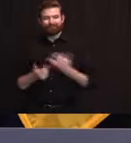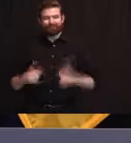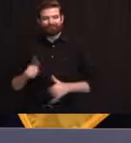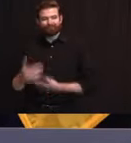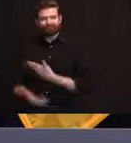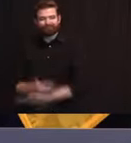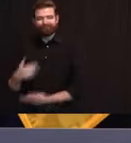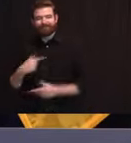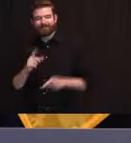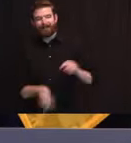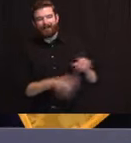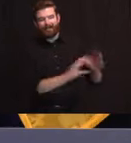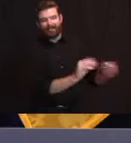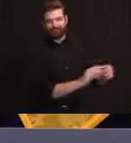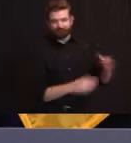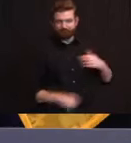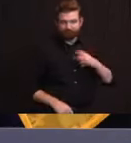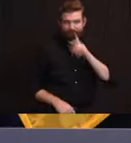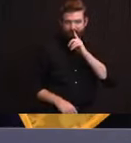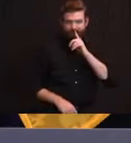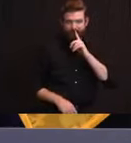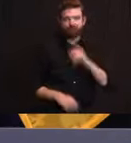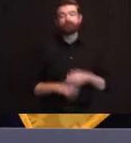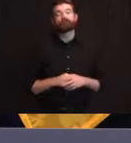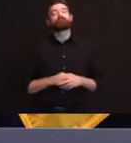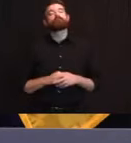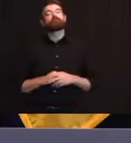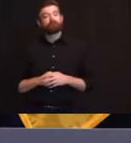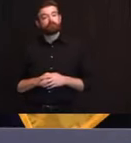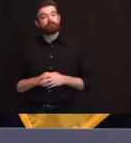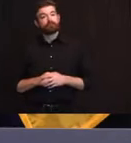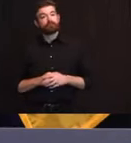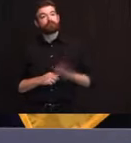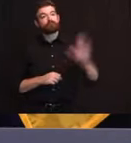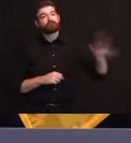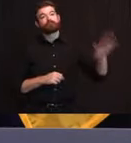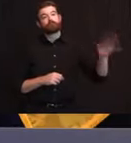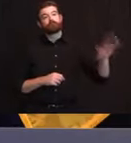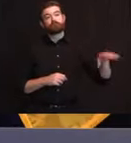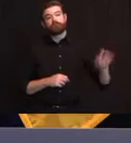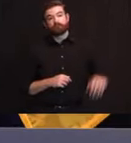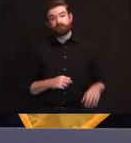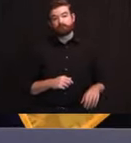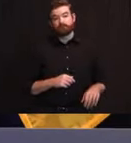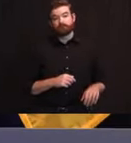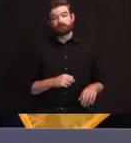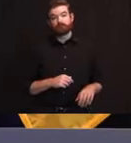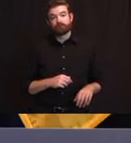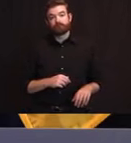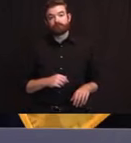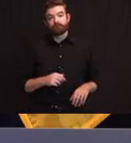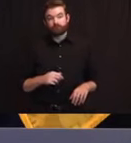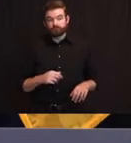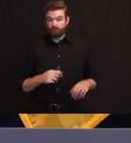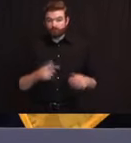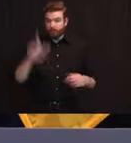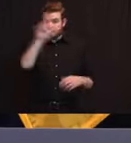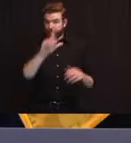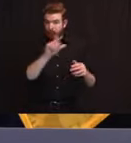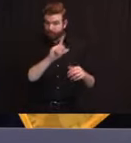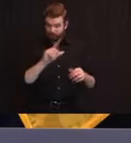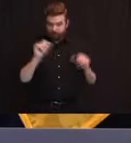we made the move on curbside pickup of library books? I did, Governor. Thank you very much. That just to prove that